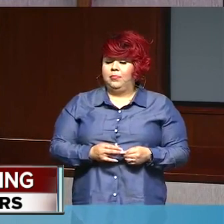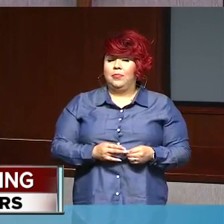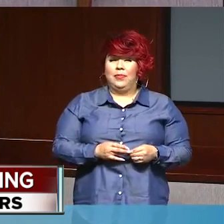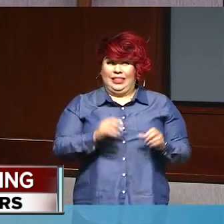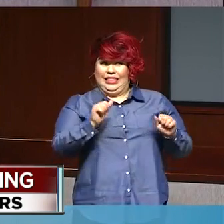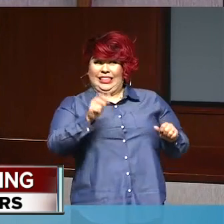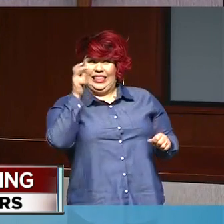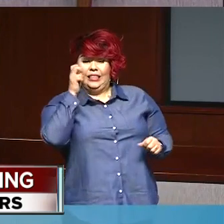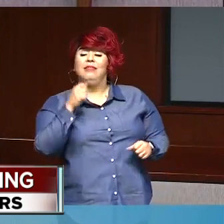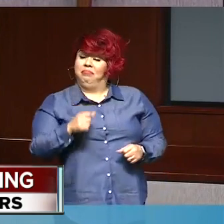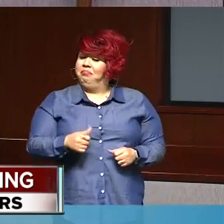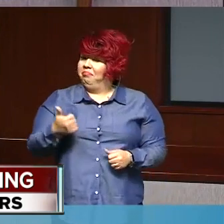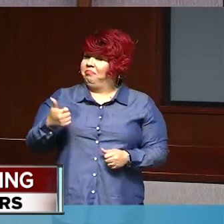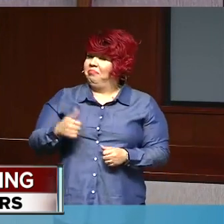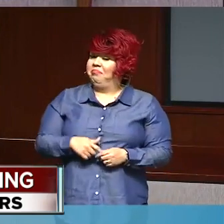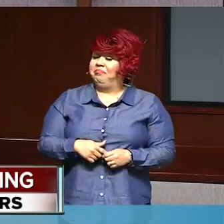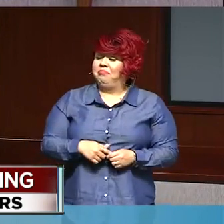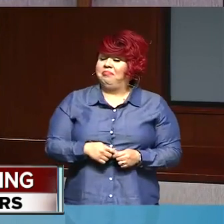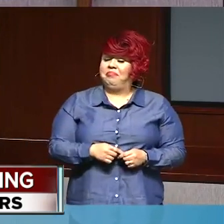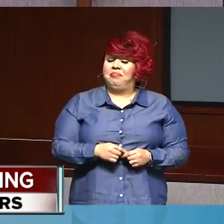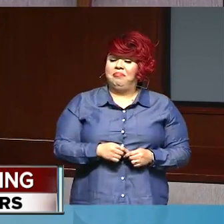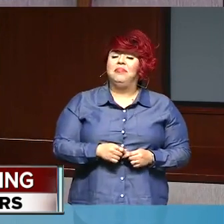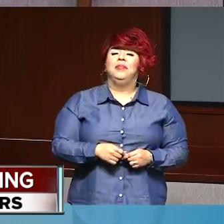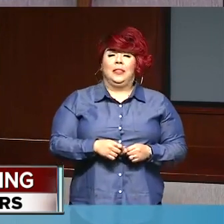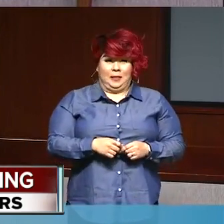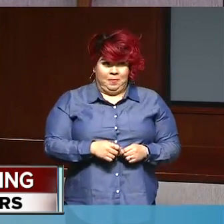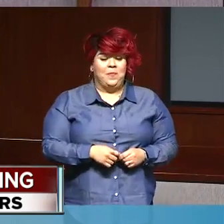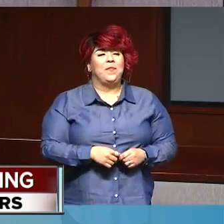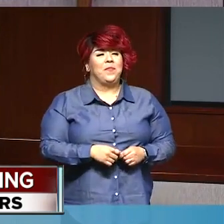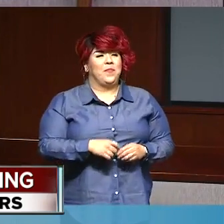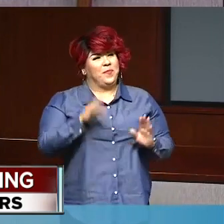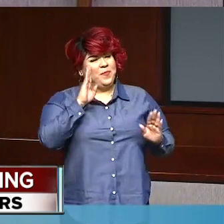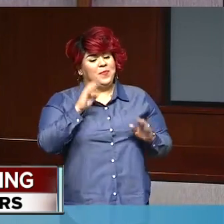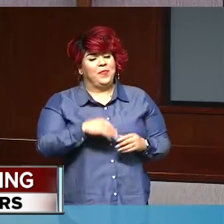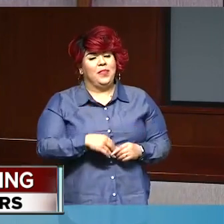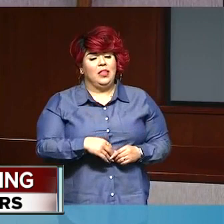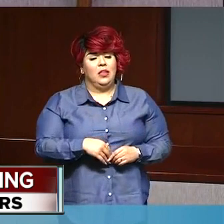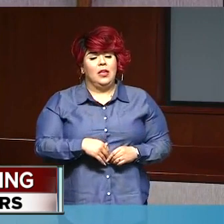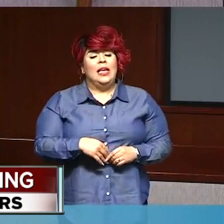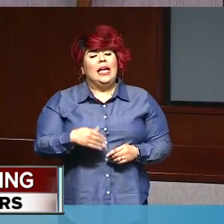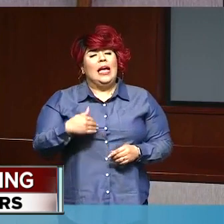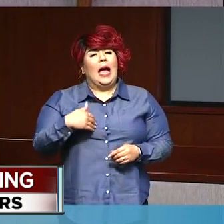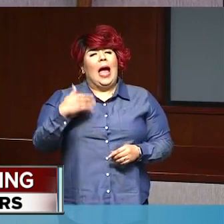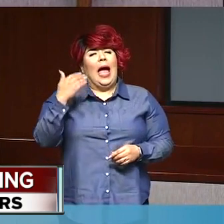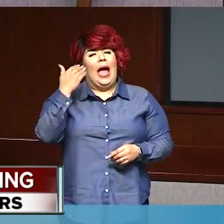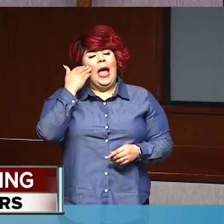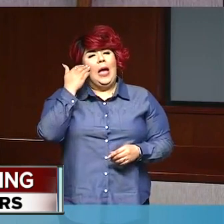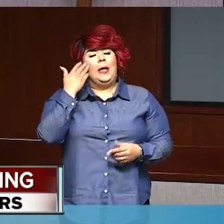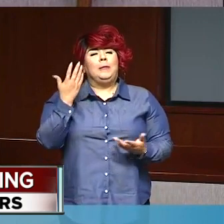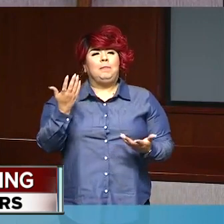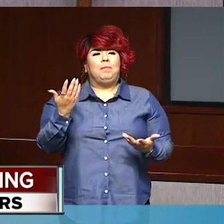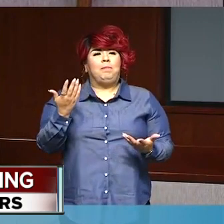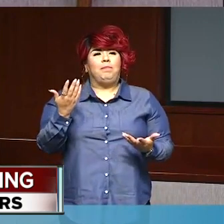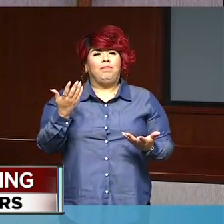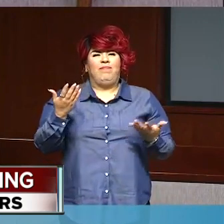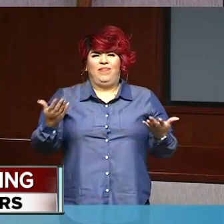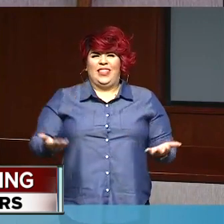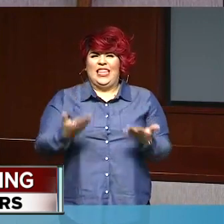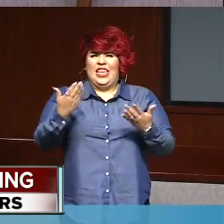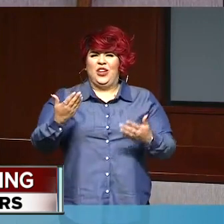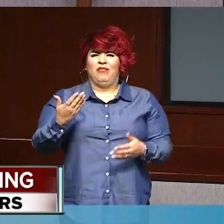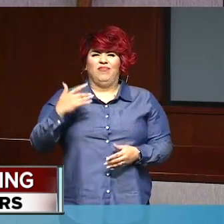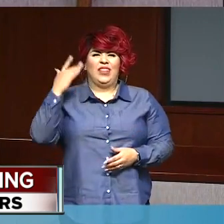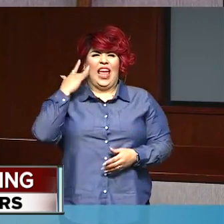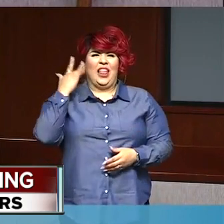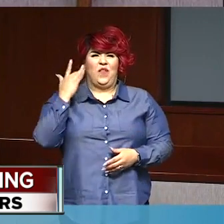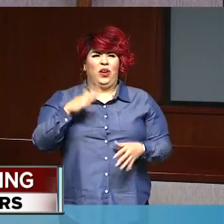Can you hear me? I sure can. Go ahead. Okay, it's Alex Fisher. So I know that the crisis in California and across the nation